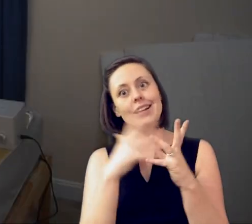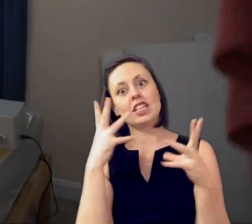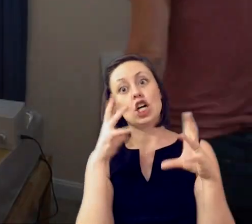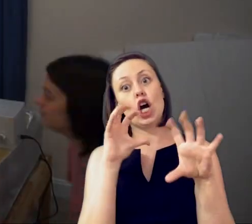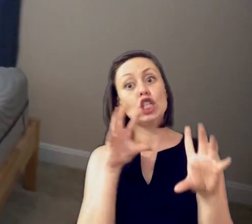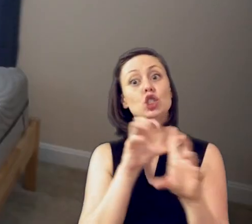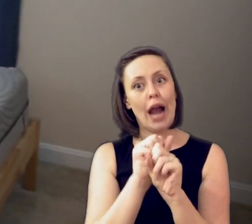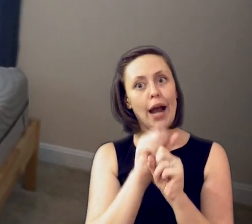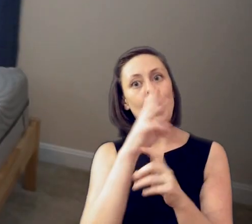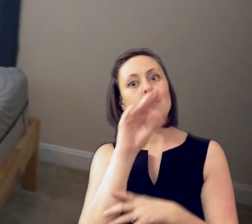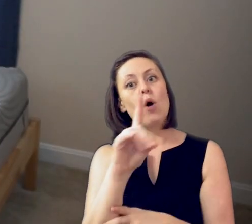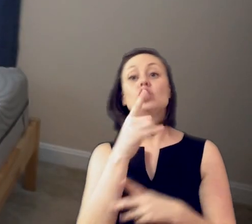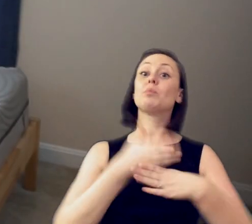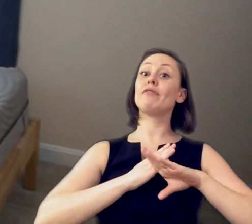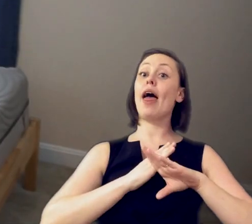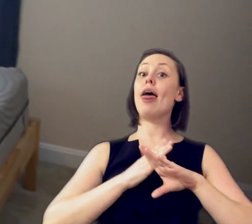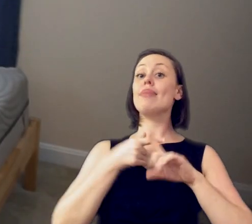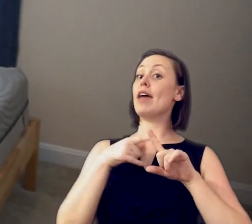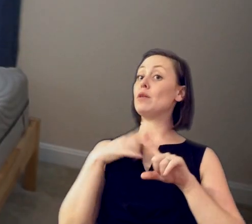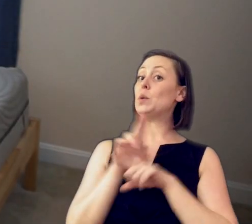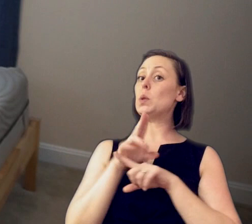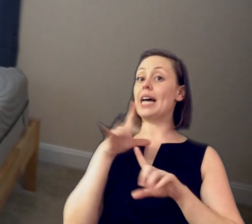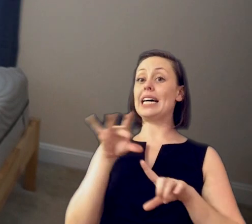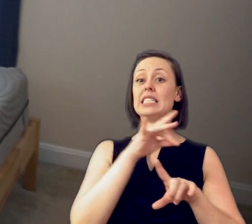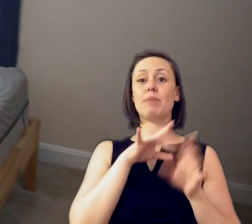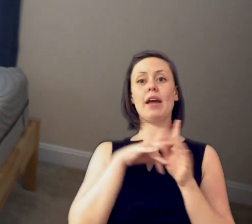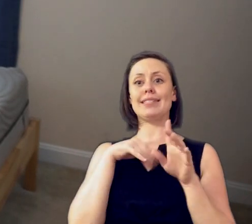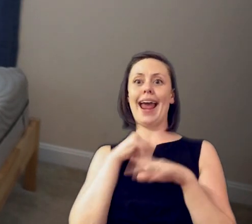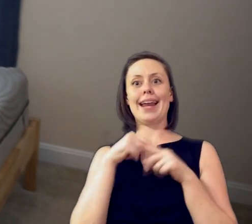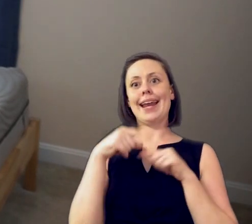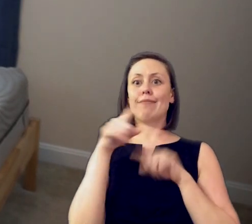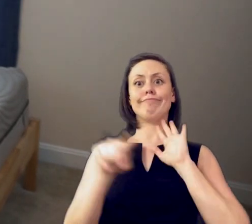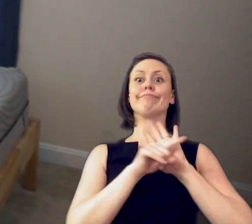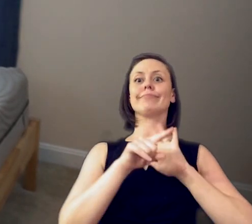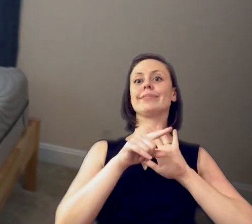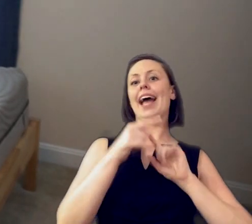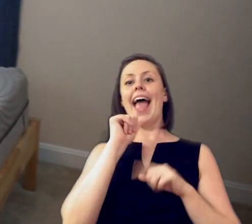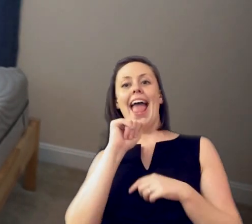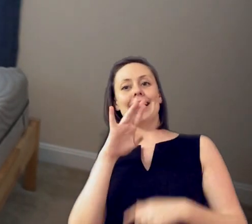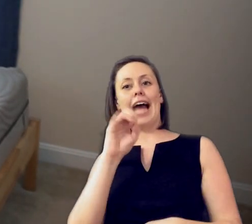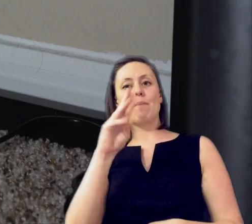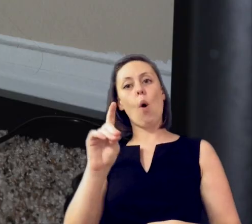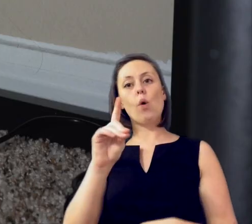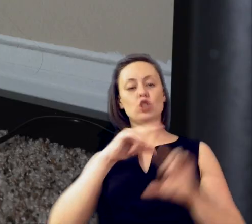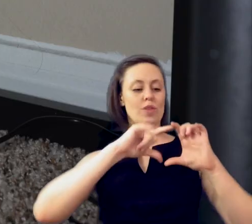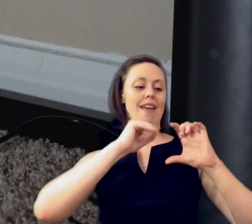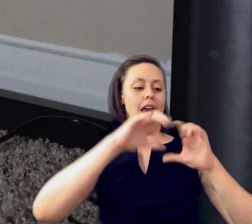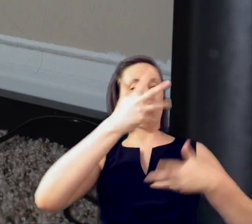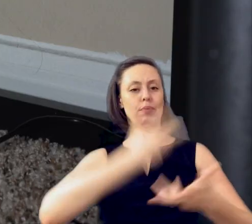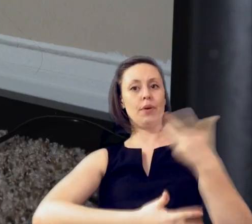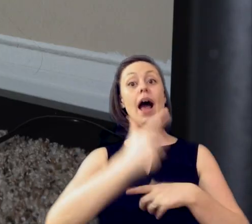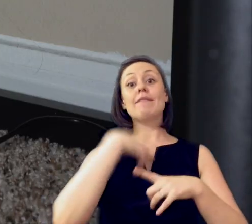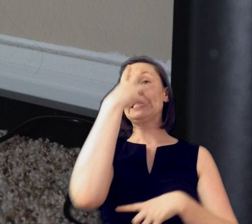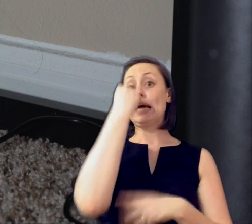to prevent the mold formation, Sleep Number sprays an anti-mold treatment to the air chambers. From having slept on